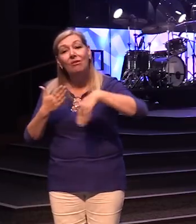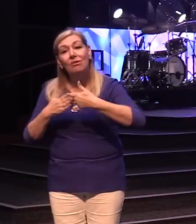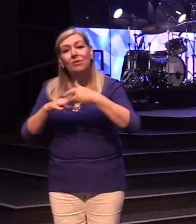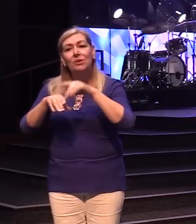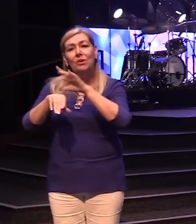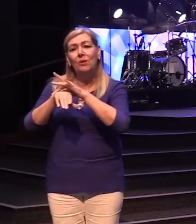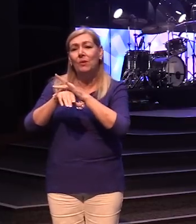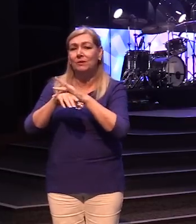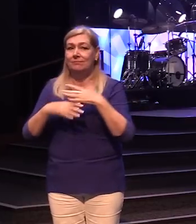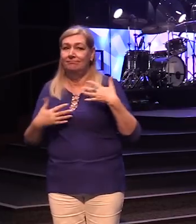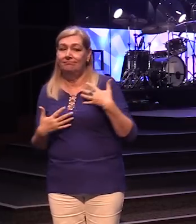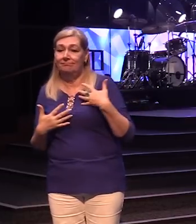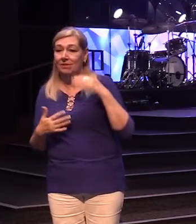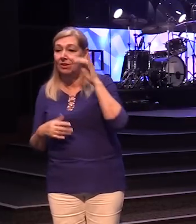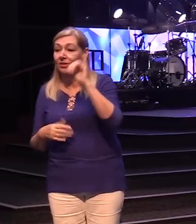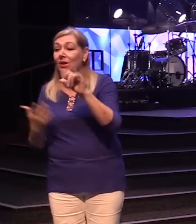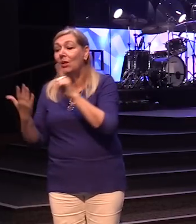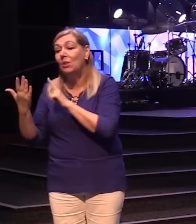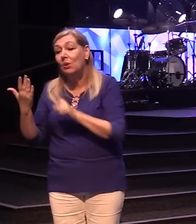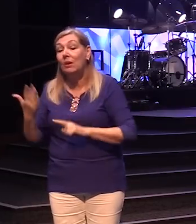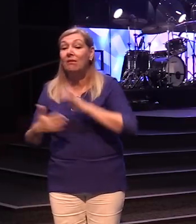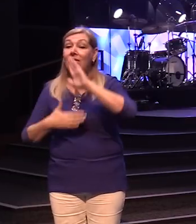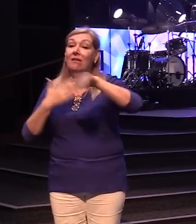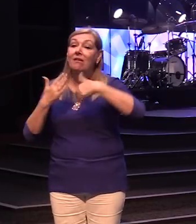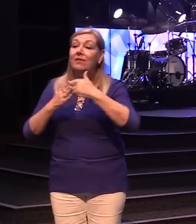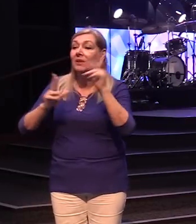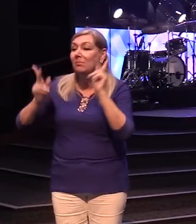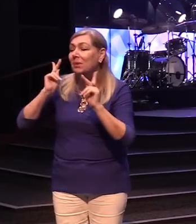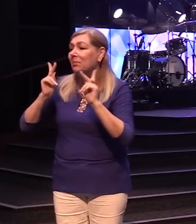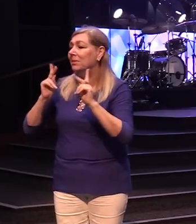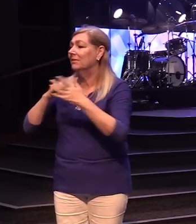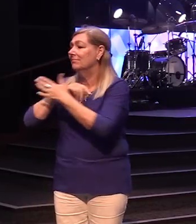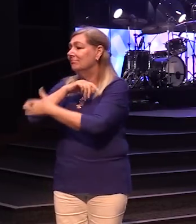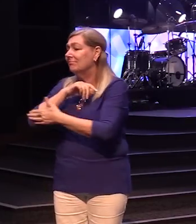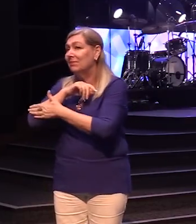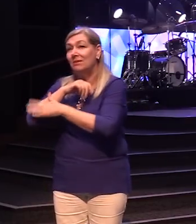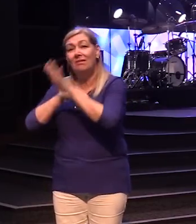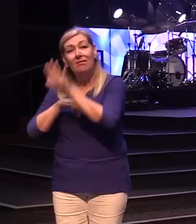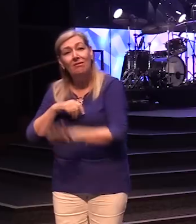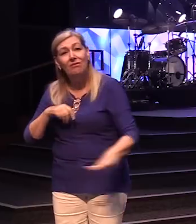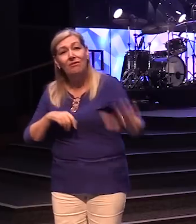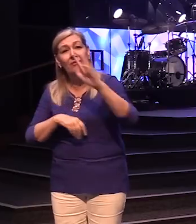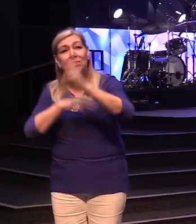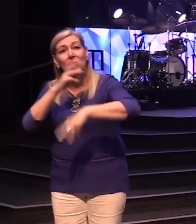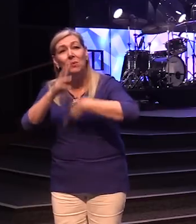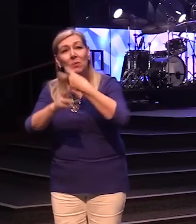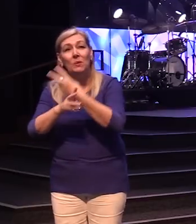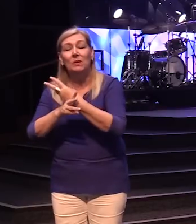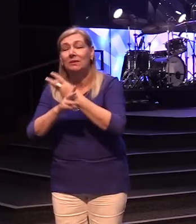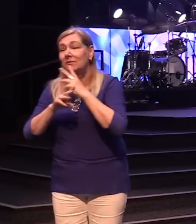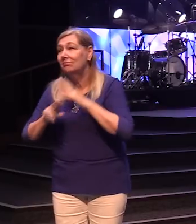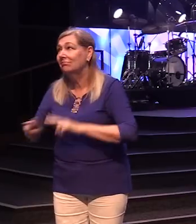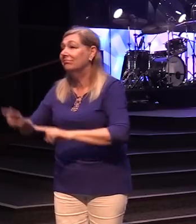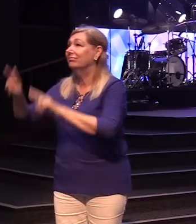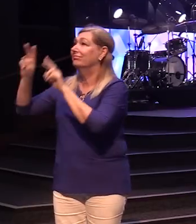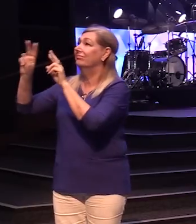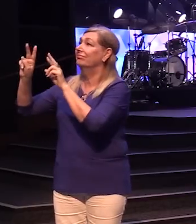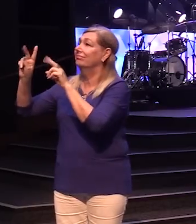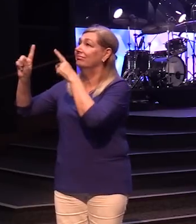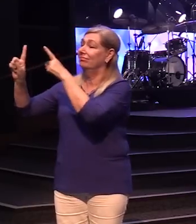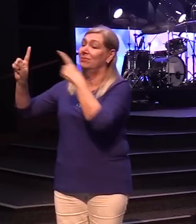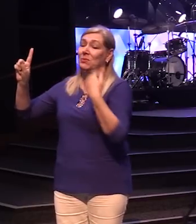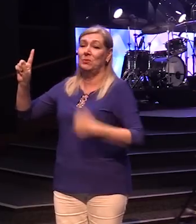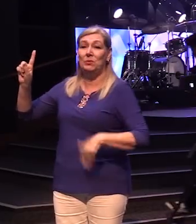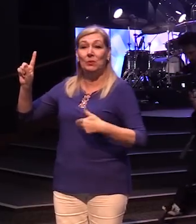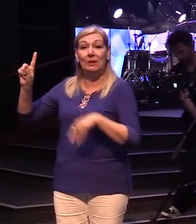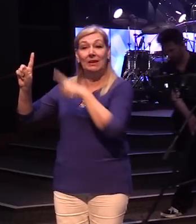the Lord. Let all the inhabitants or nations of the world stand in awe of him, for he spoke and